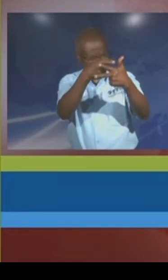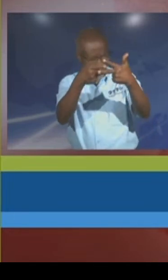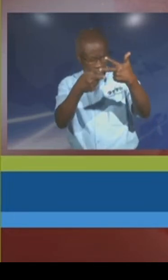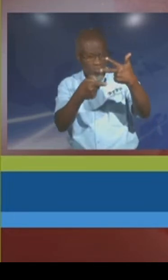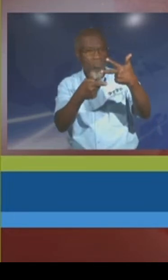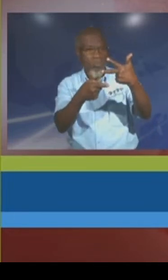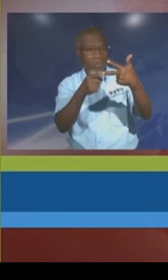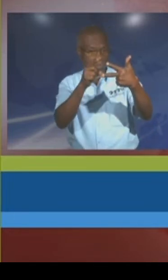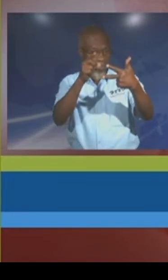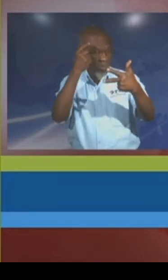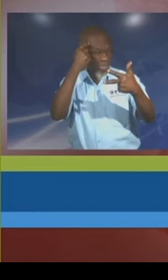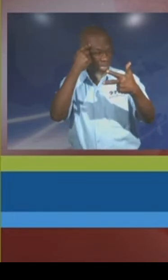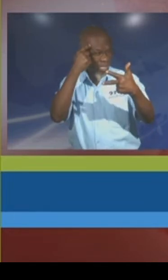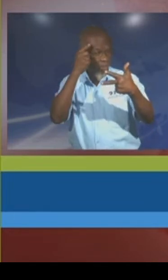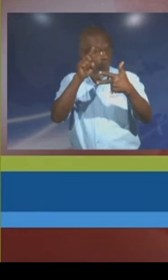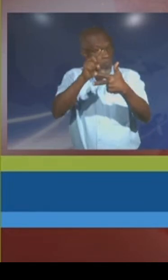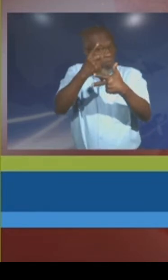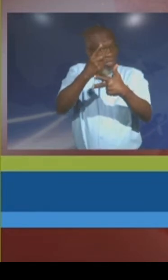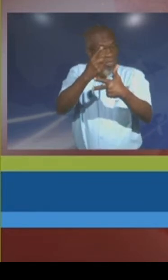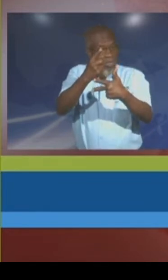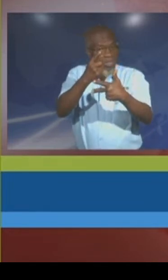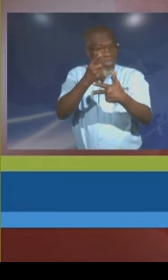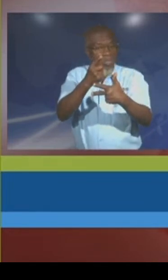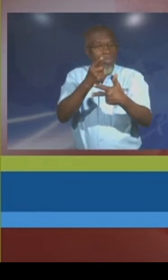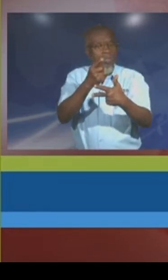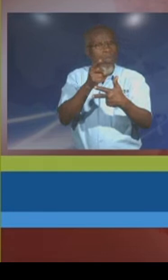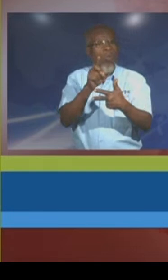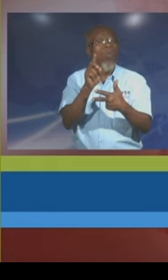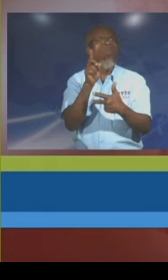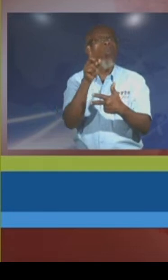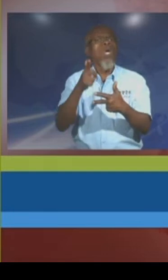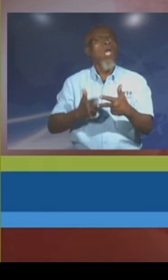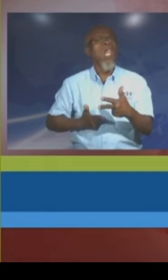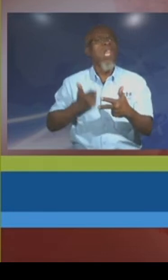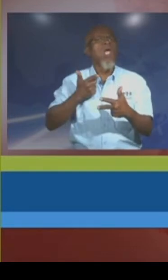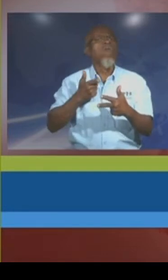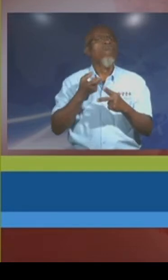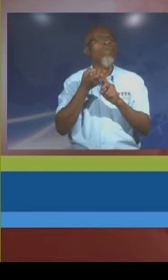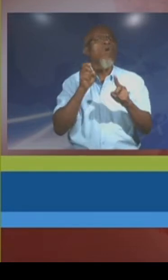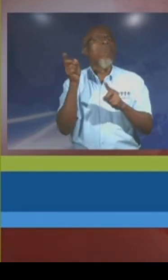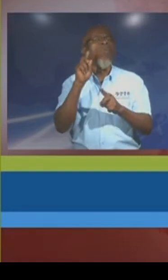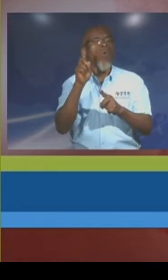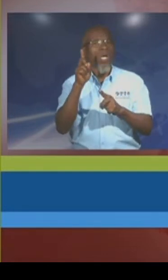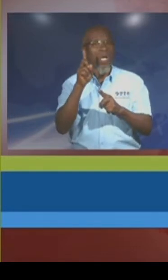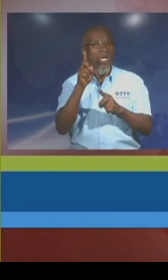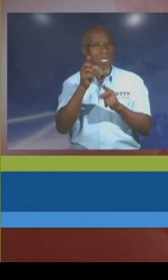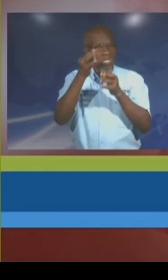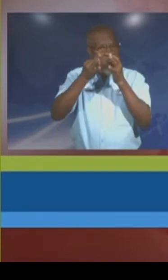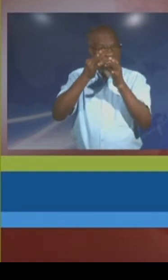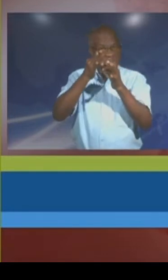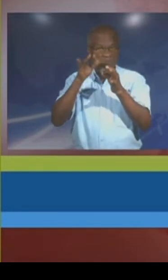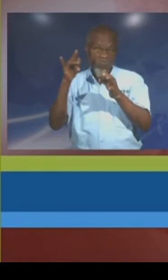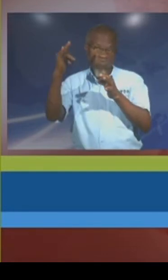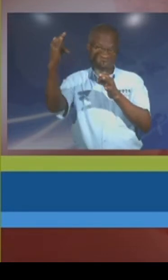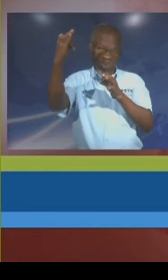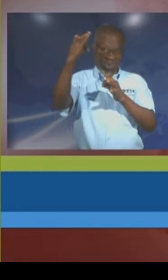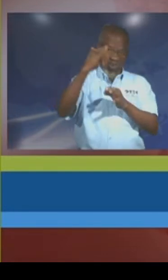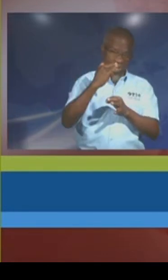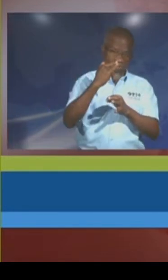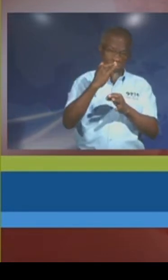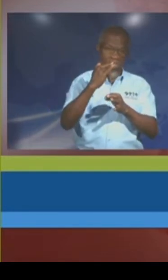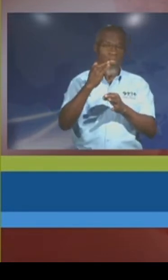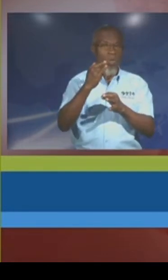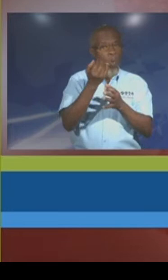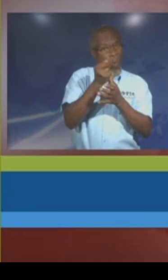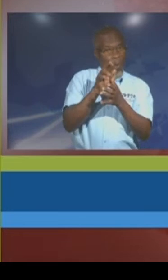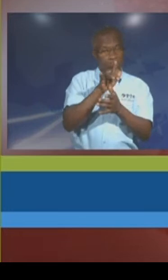you consider first the population in which you reside, and of course for persons that are traveling abroad, the population that you're going to visit,